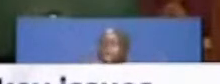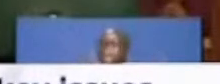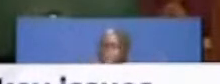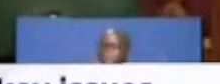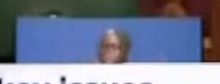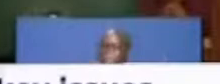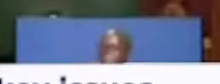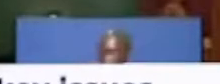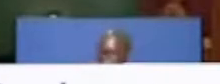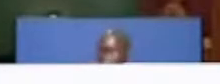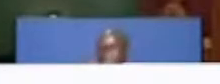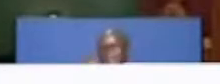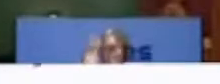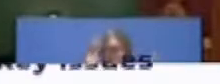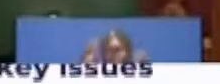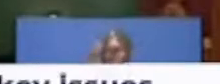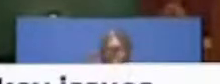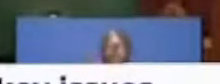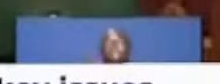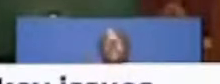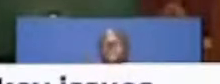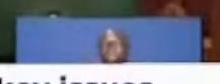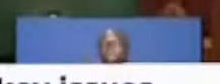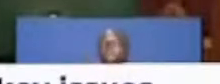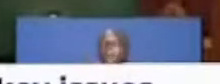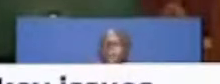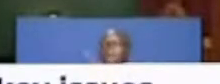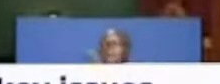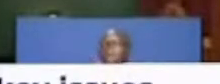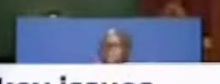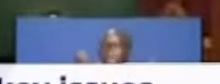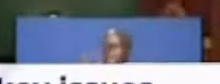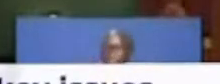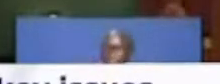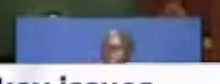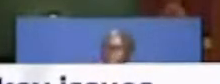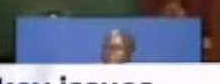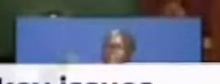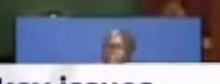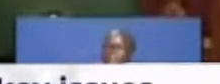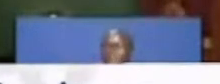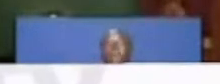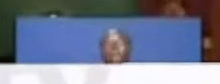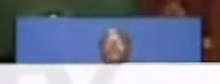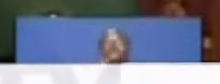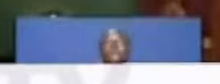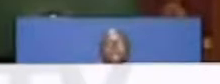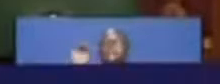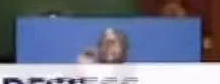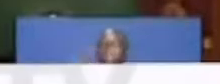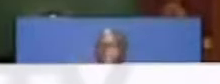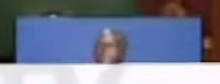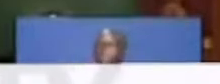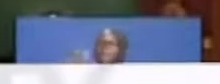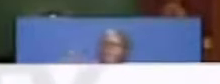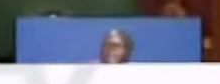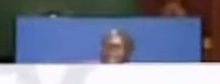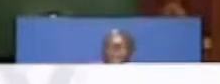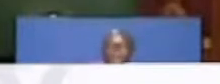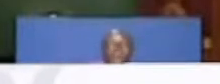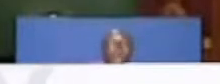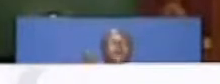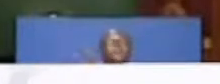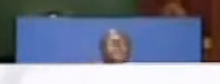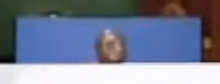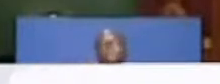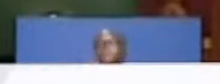This initiative has saved dwellers of these settlements up to 20% of their incomes and approximately